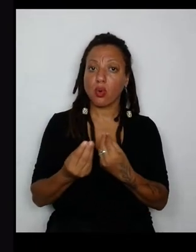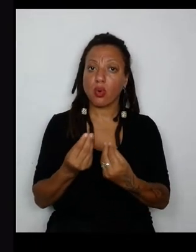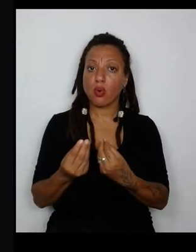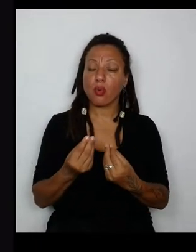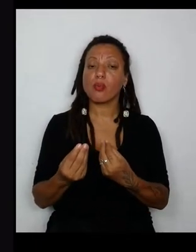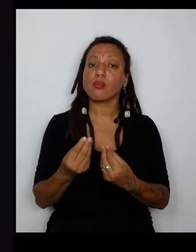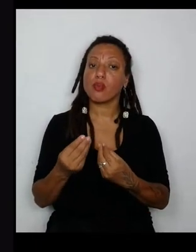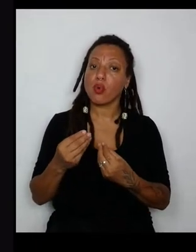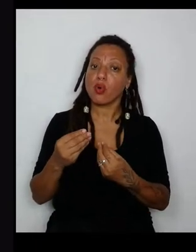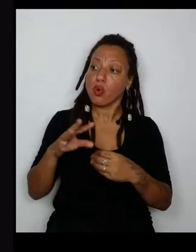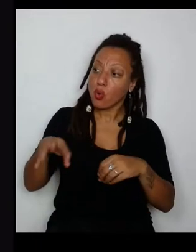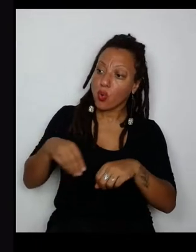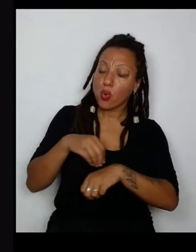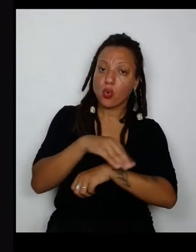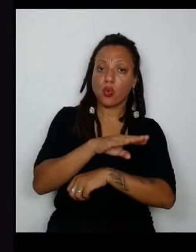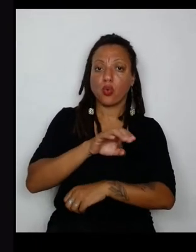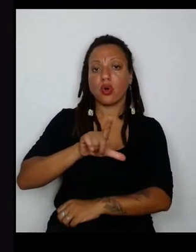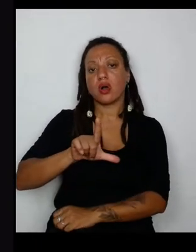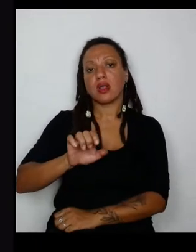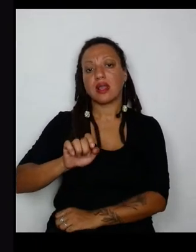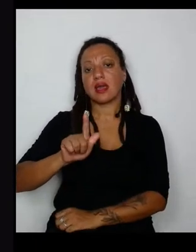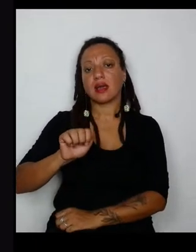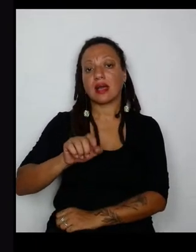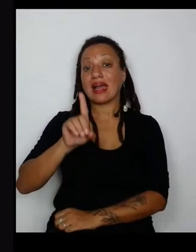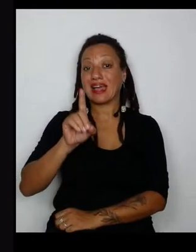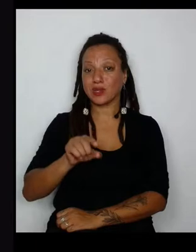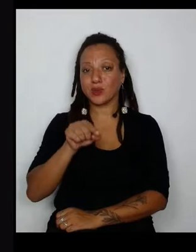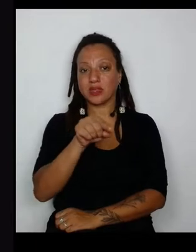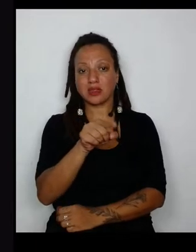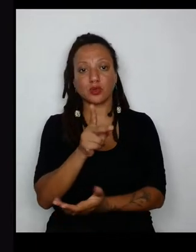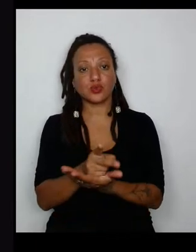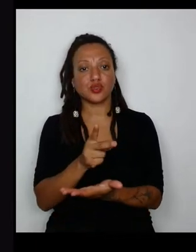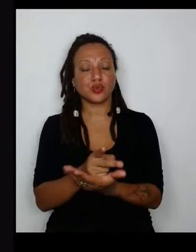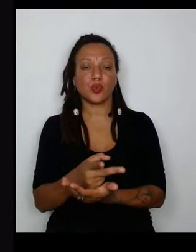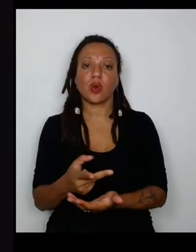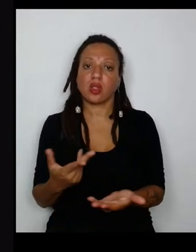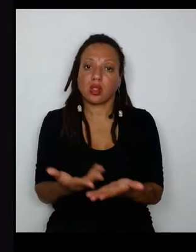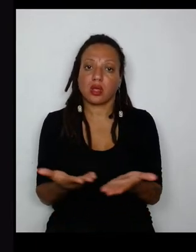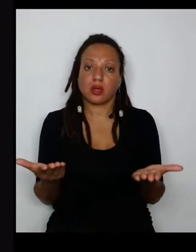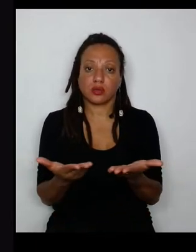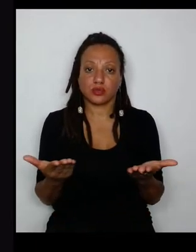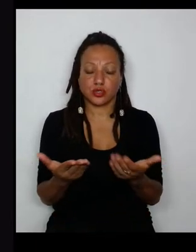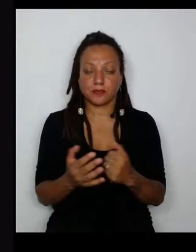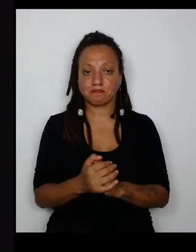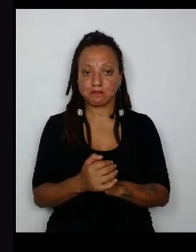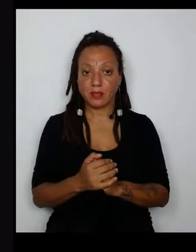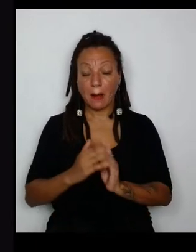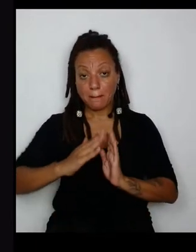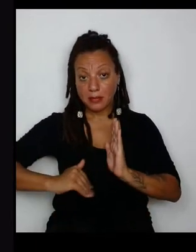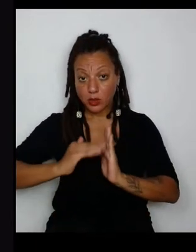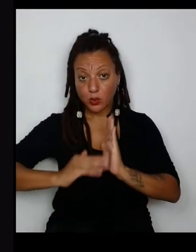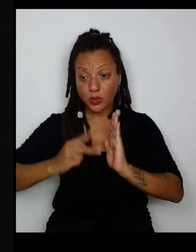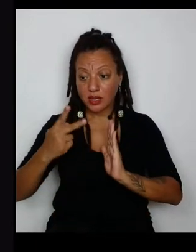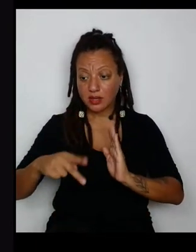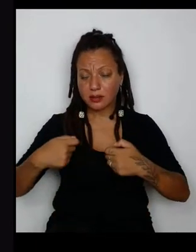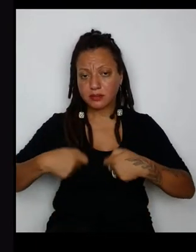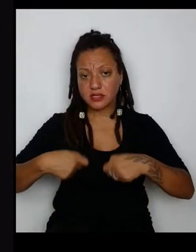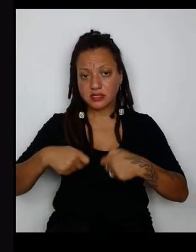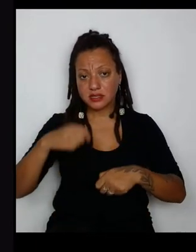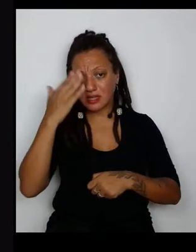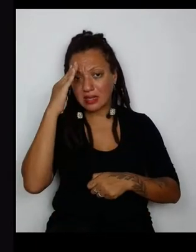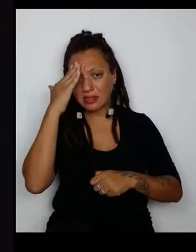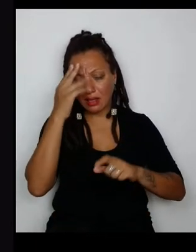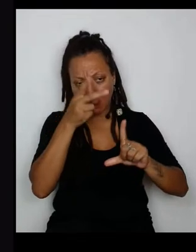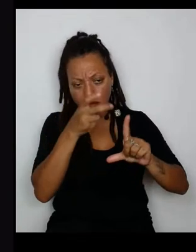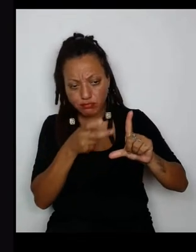have insisted that gogan's paintings should be understood through a more nuanced lens that takes into consideration his writing